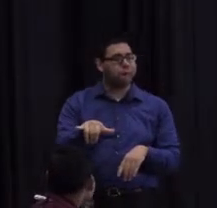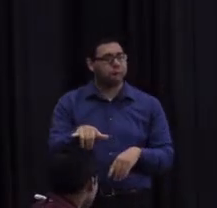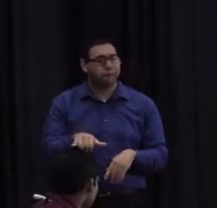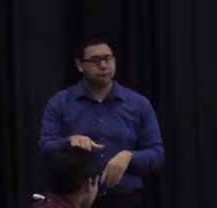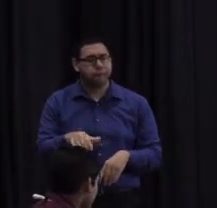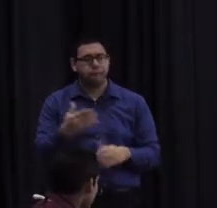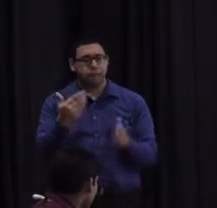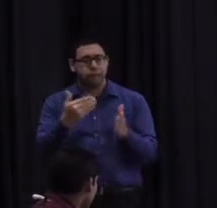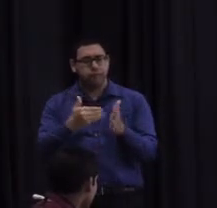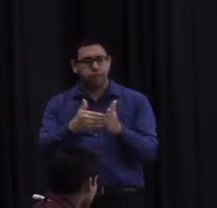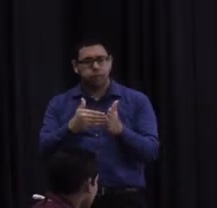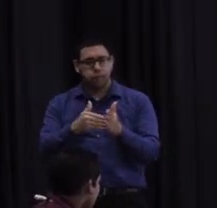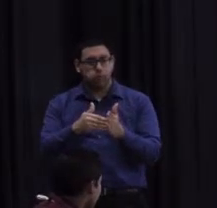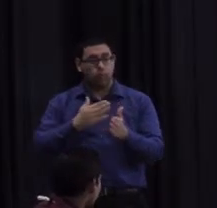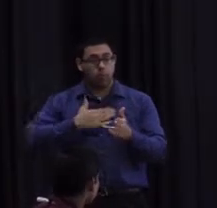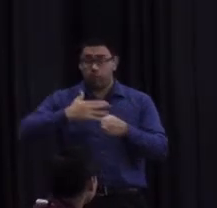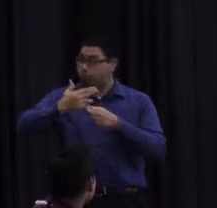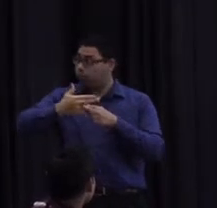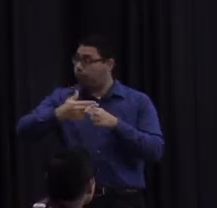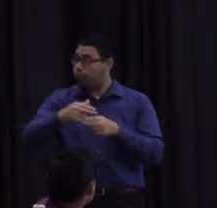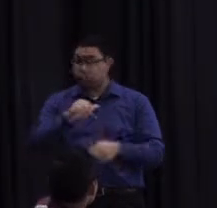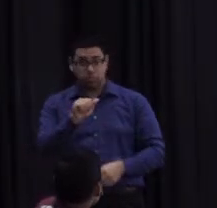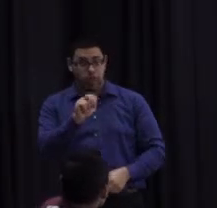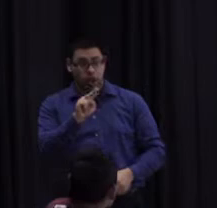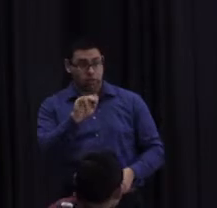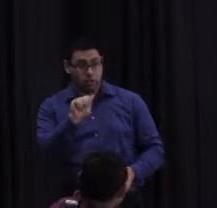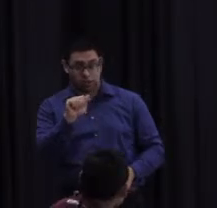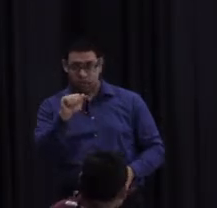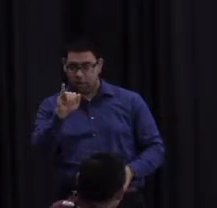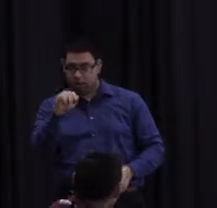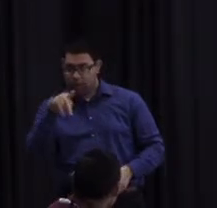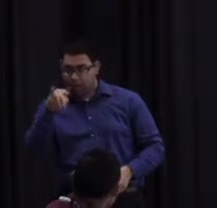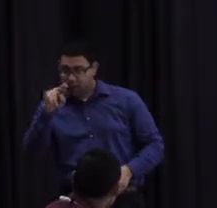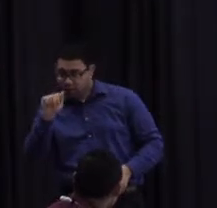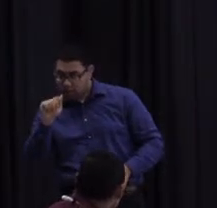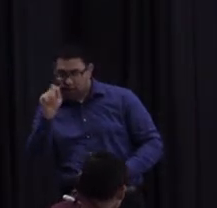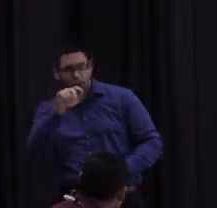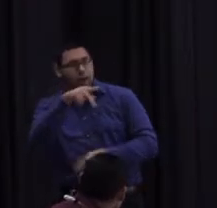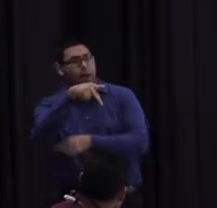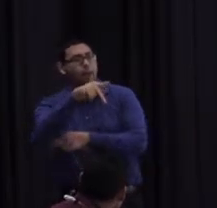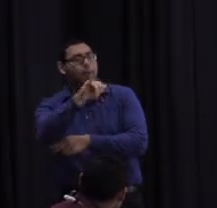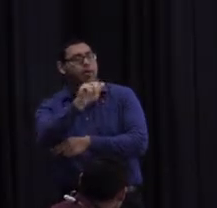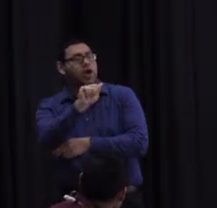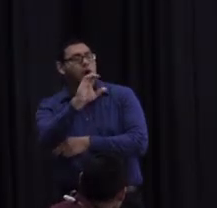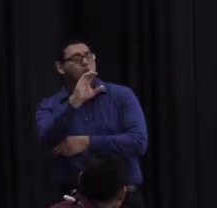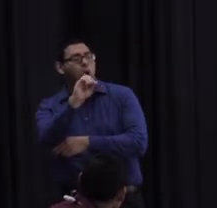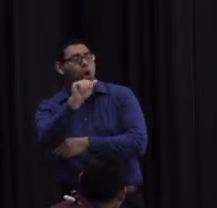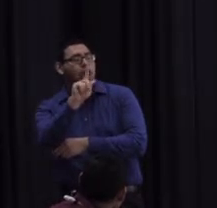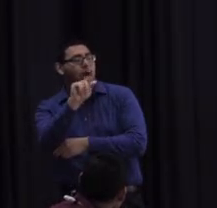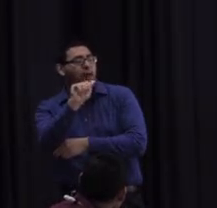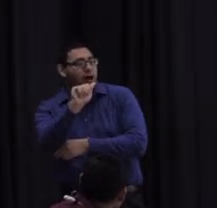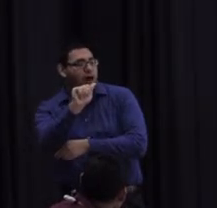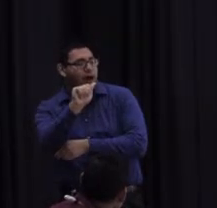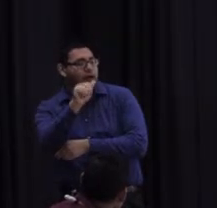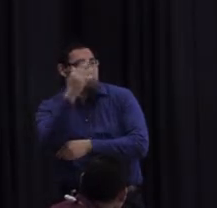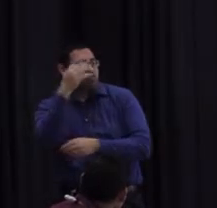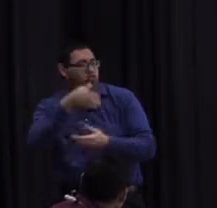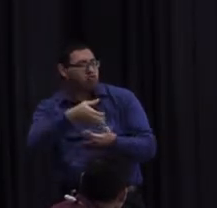And yes, my name is Anthony Piña, like piña colada, sabor a piña.